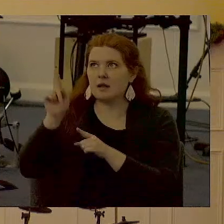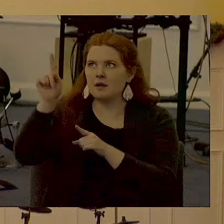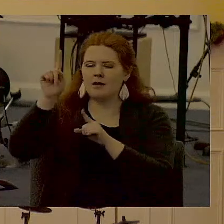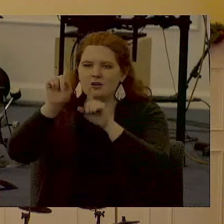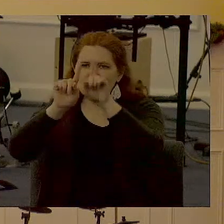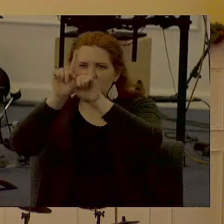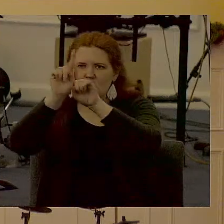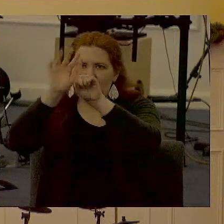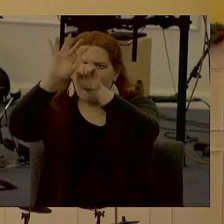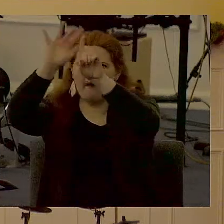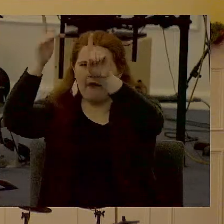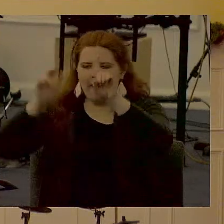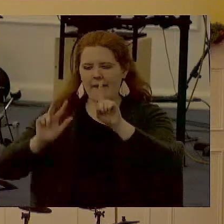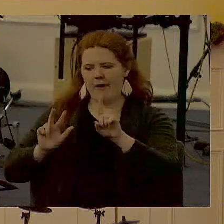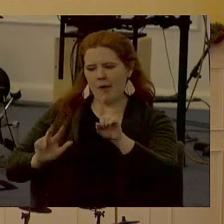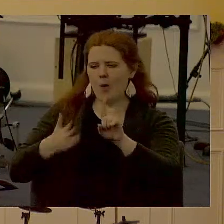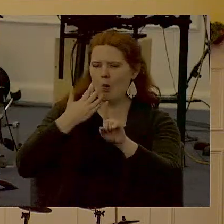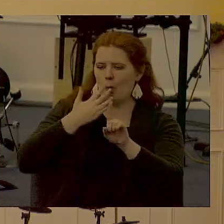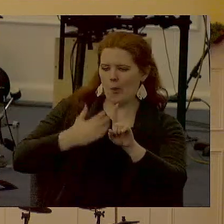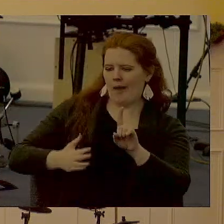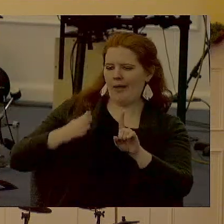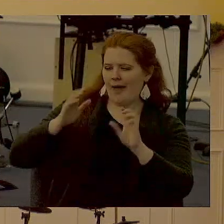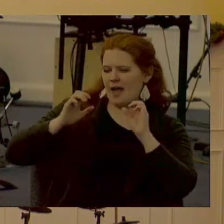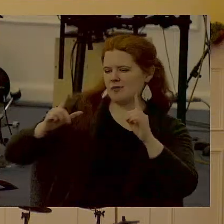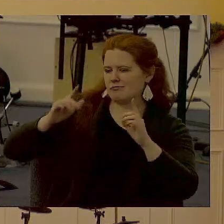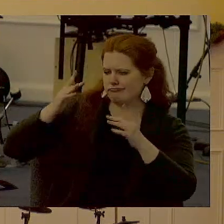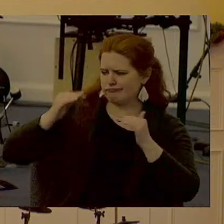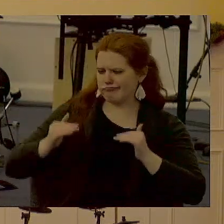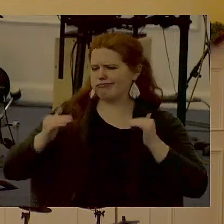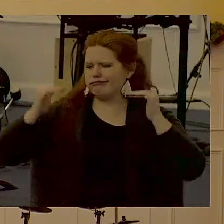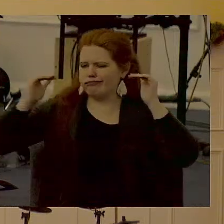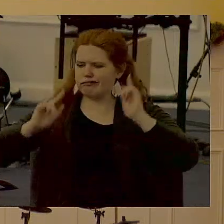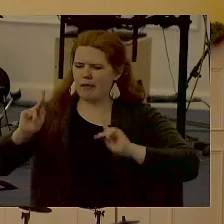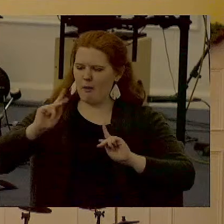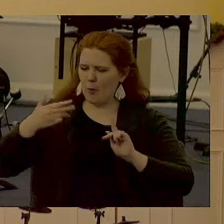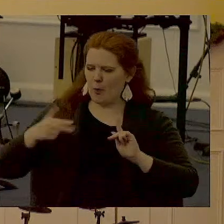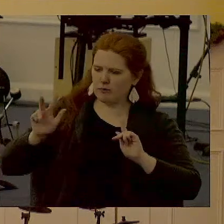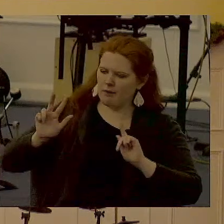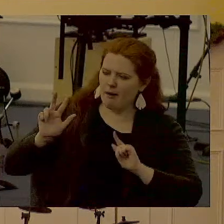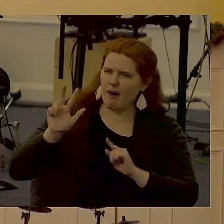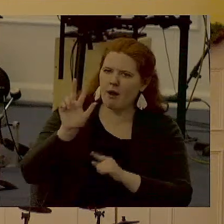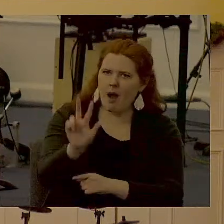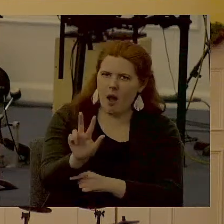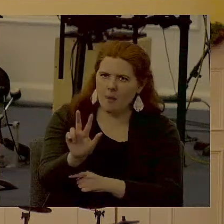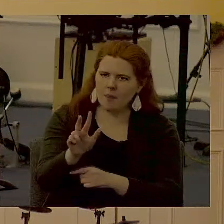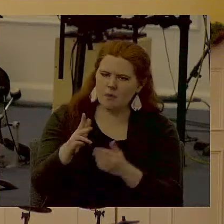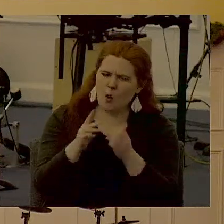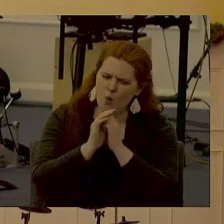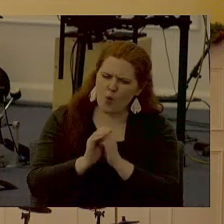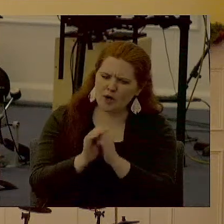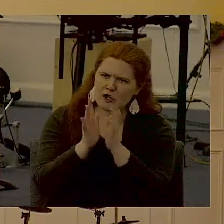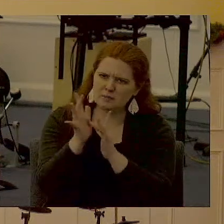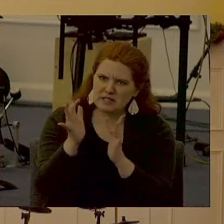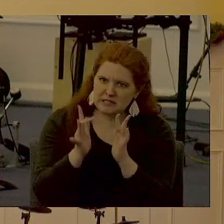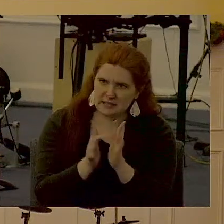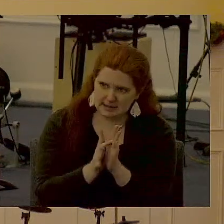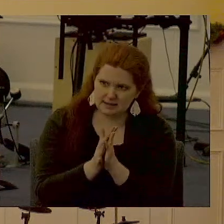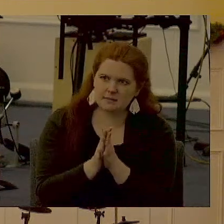these well-educated elites to come and worship Jesus. And we can go